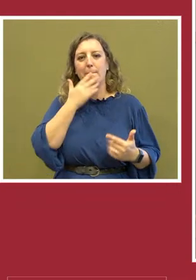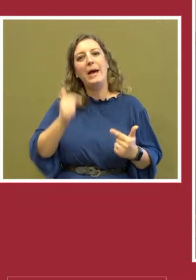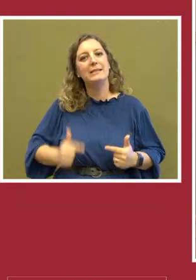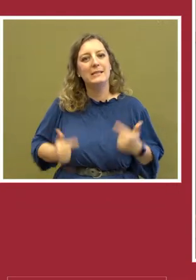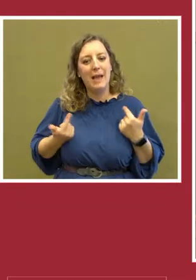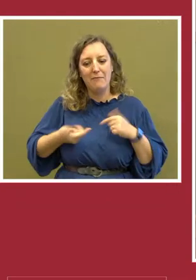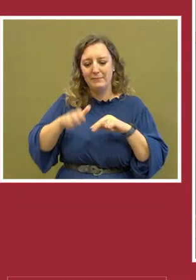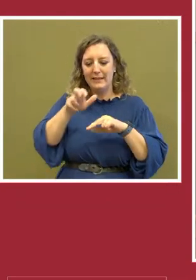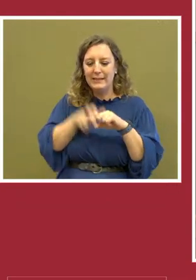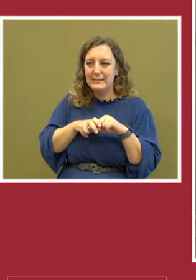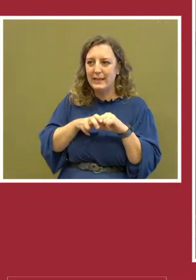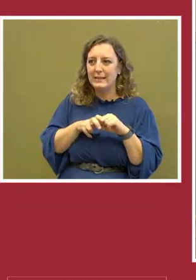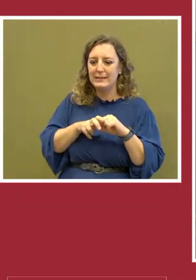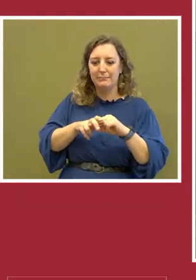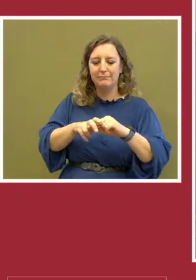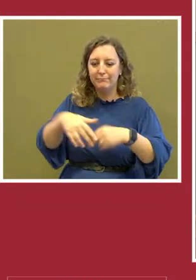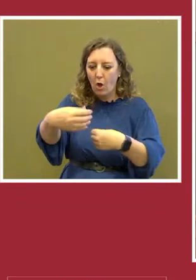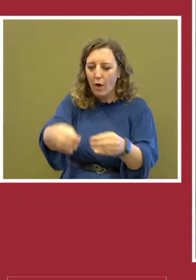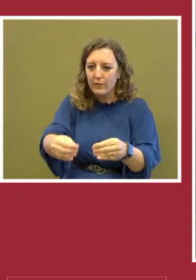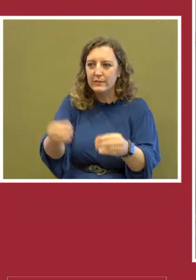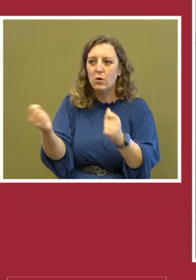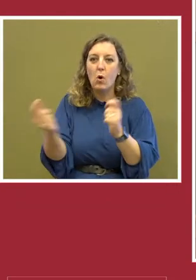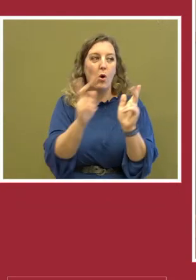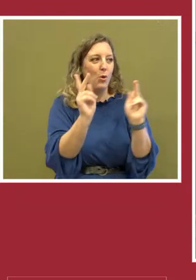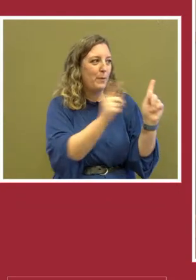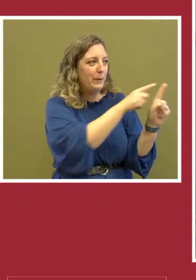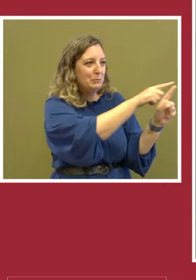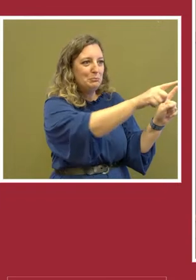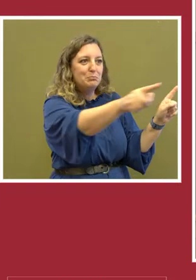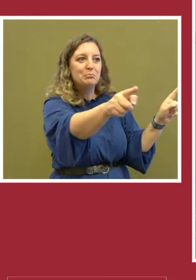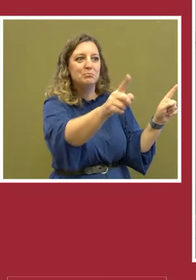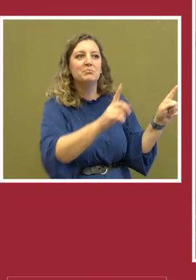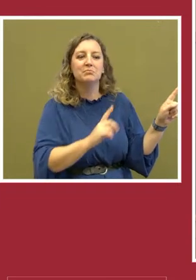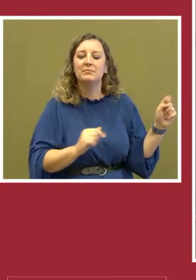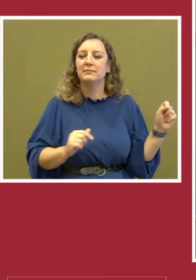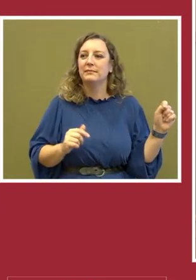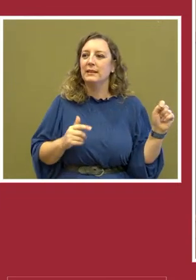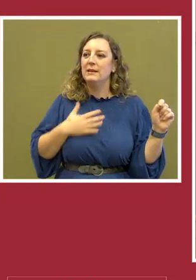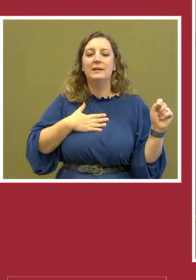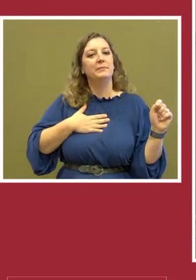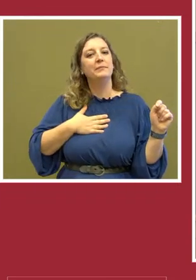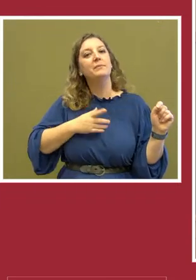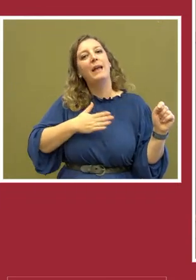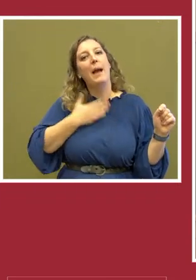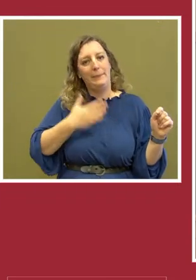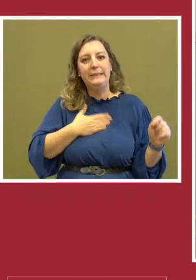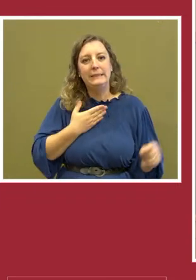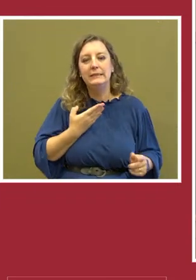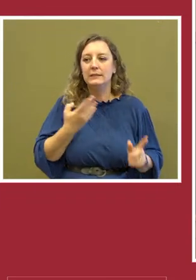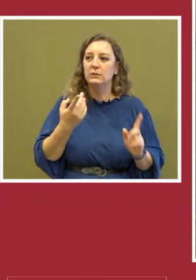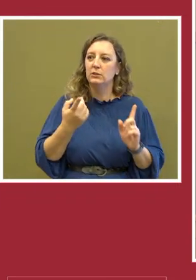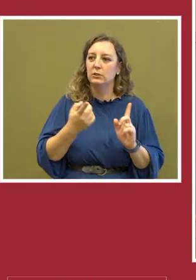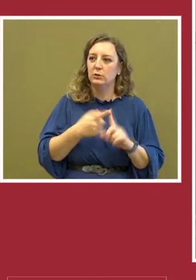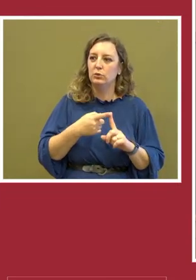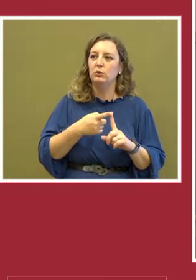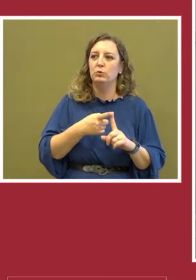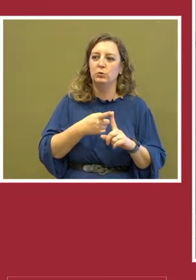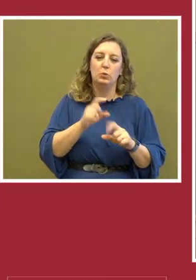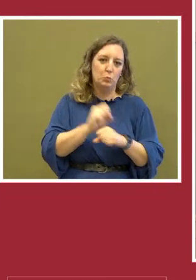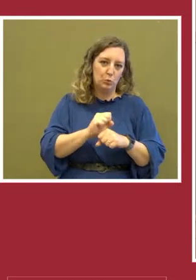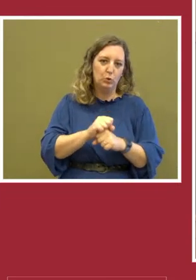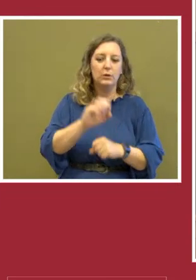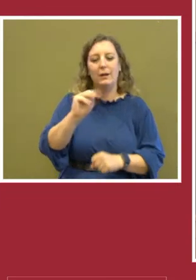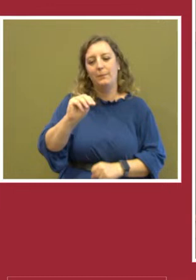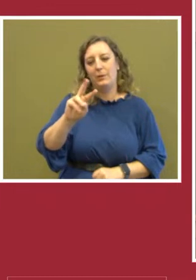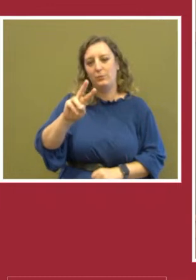sitting in my seat right where I'm at. And all of these people, I just am so happy to be at Mountain View